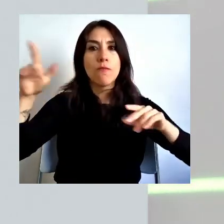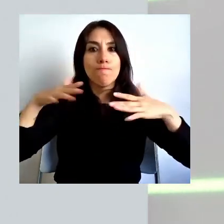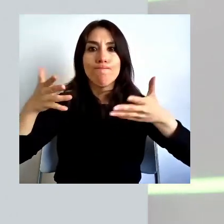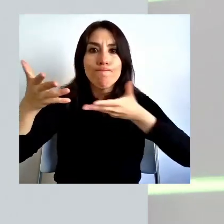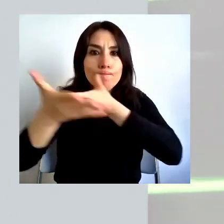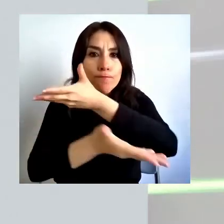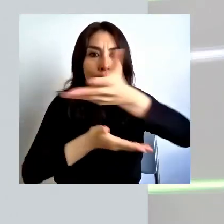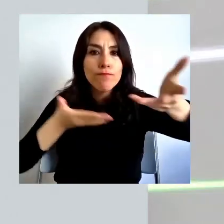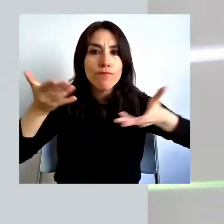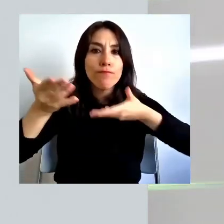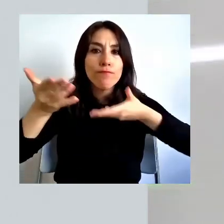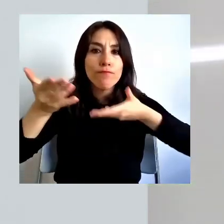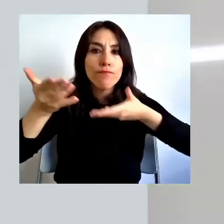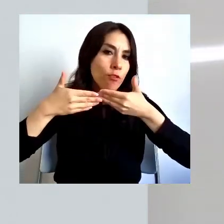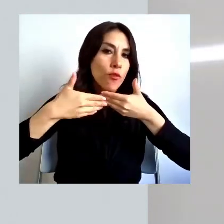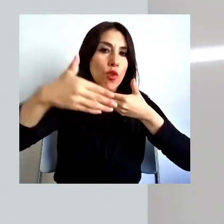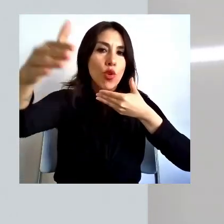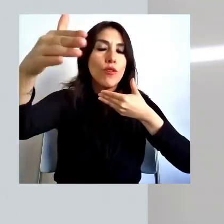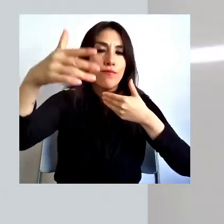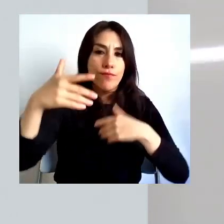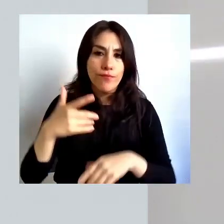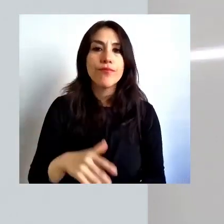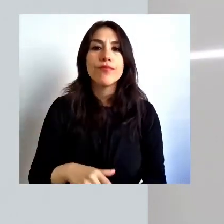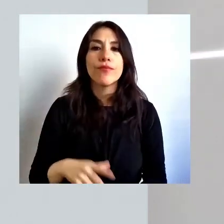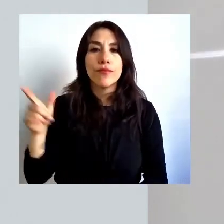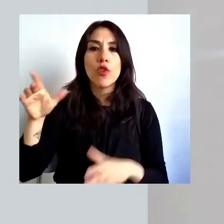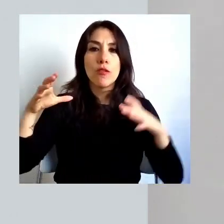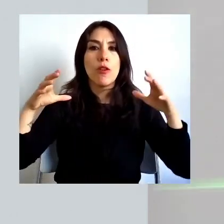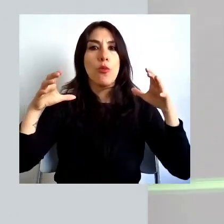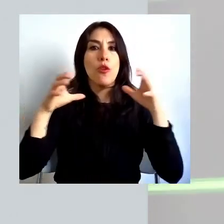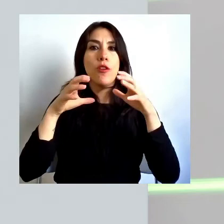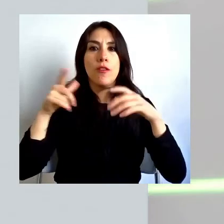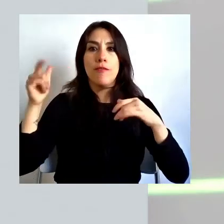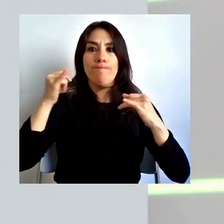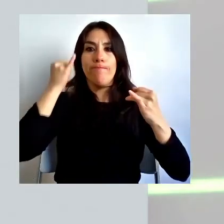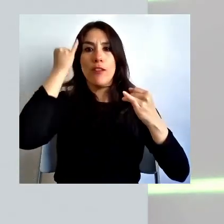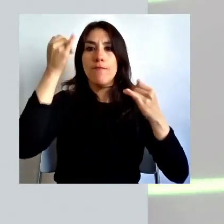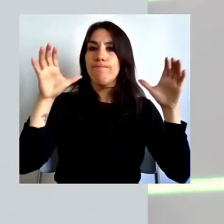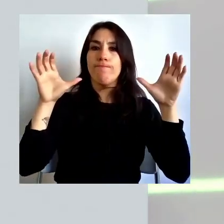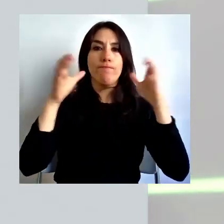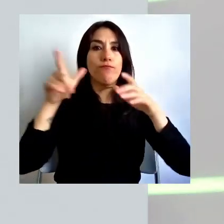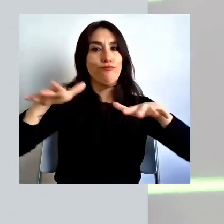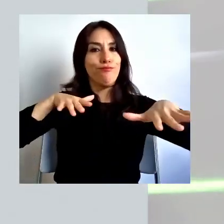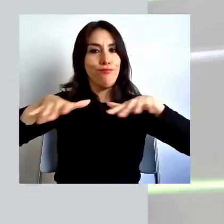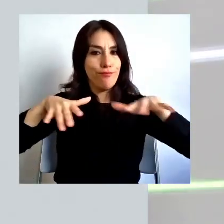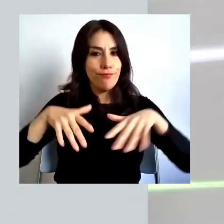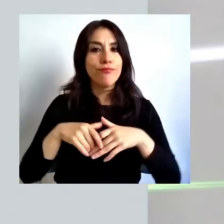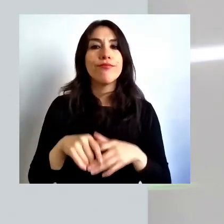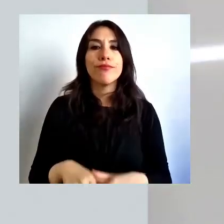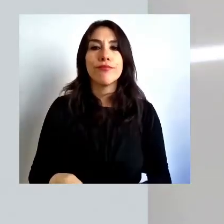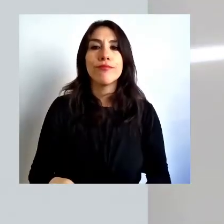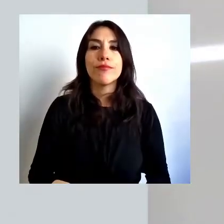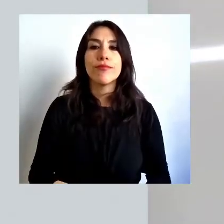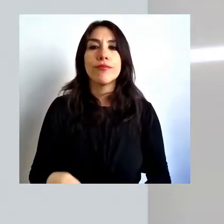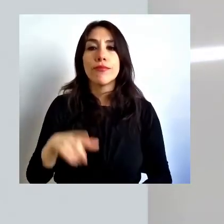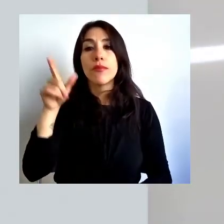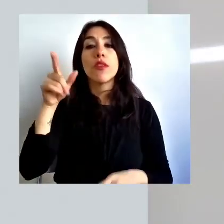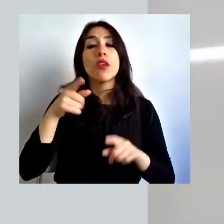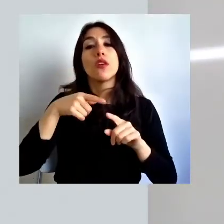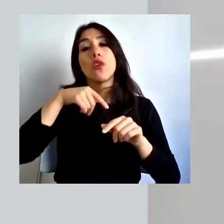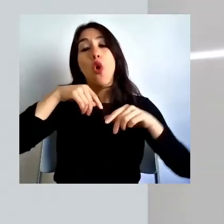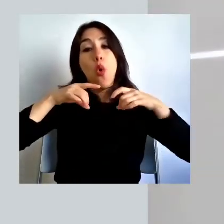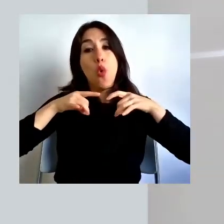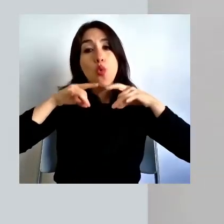long-standing strategic partnerships with organizations and initiatives such as the Australian Disability Network,